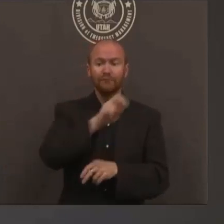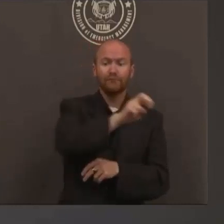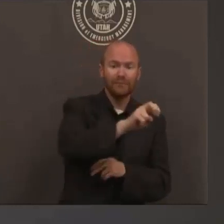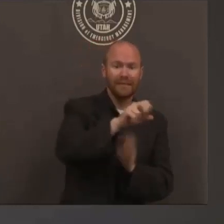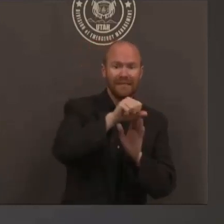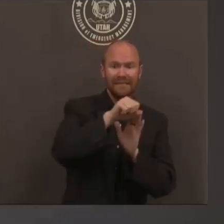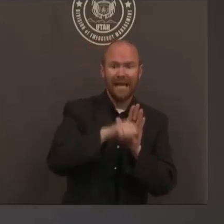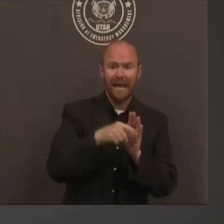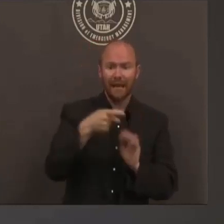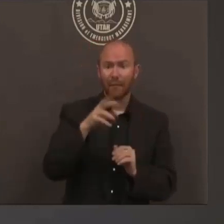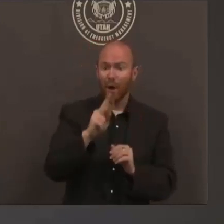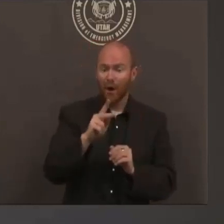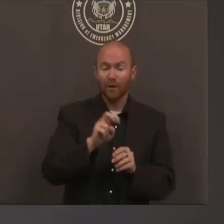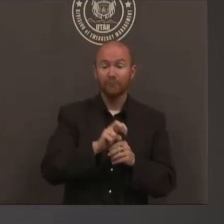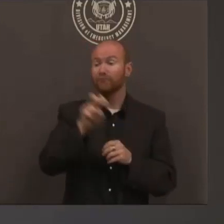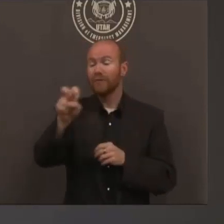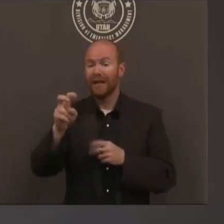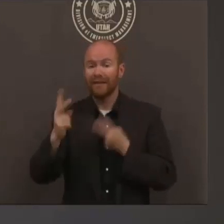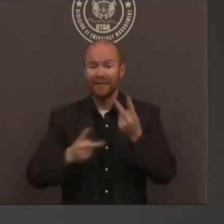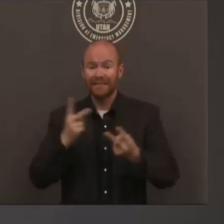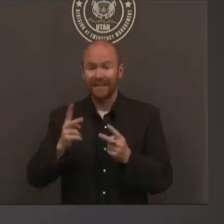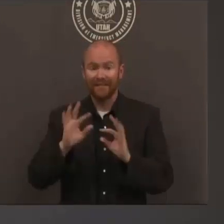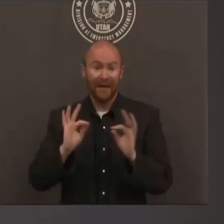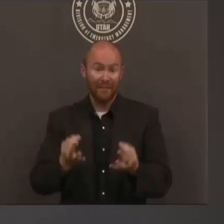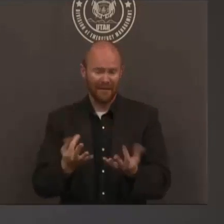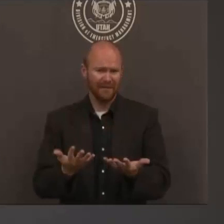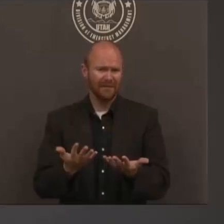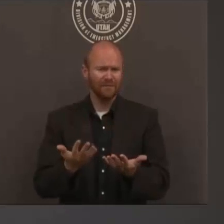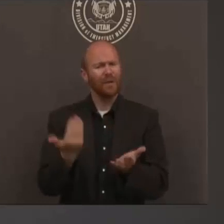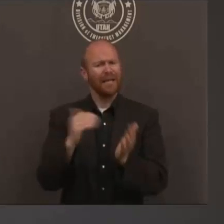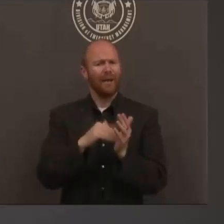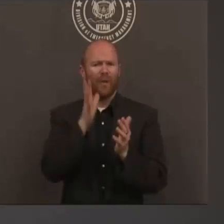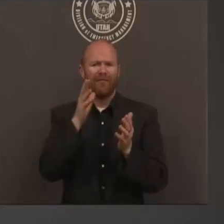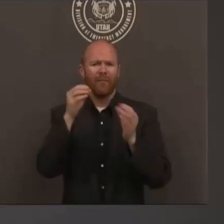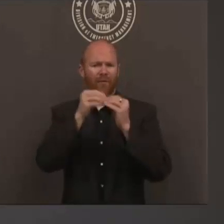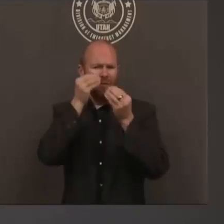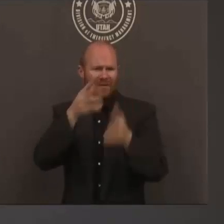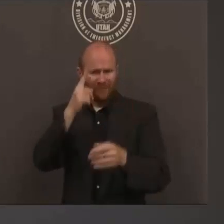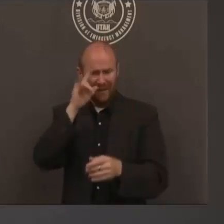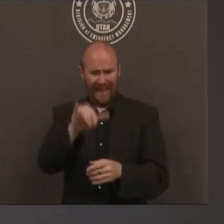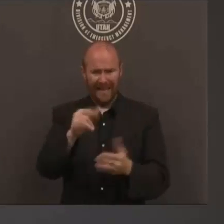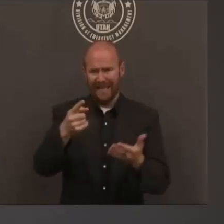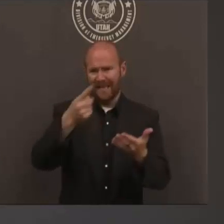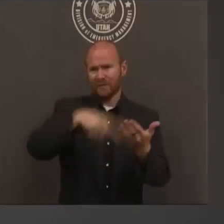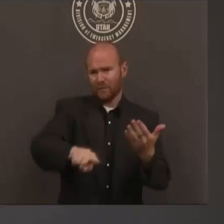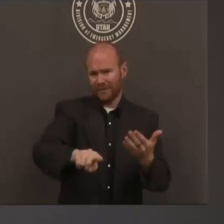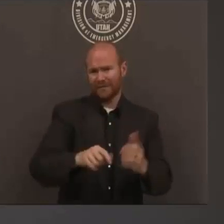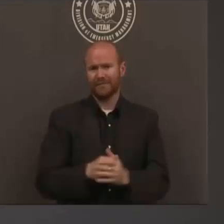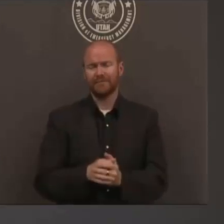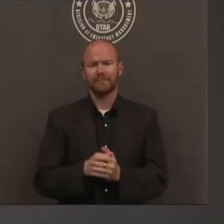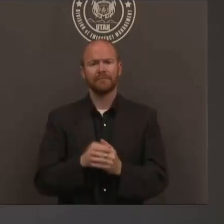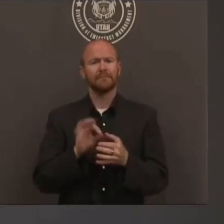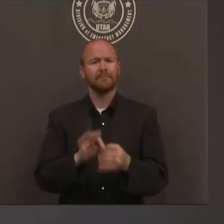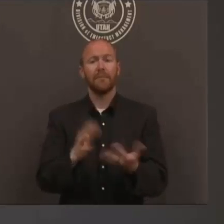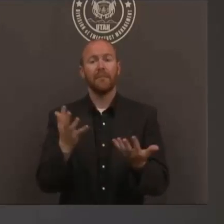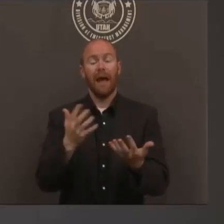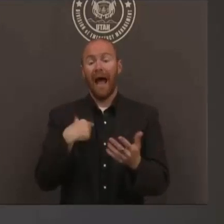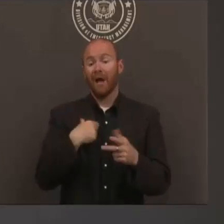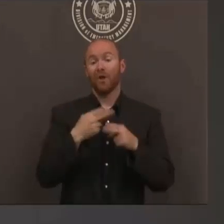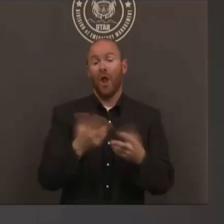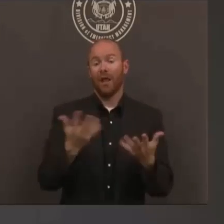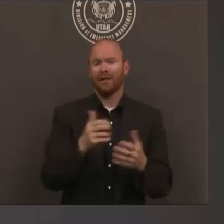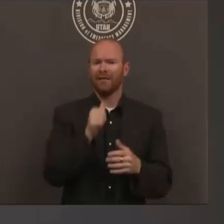and visit. So stay tuned. We're going to have more information on that next week as far as the things that you can do